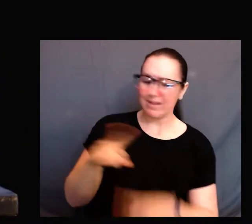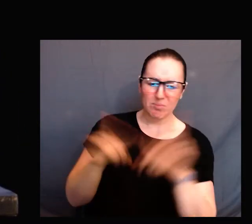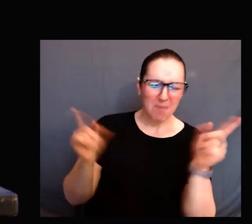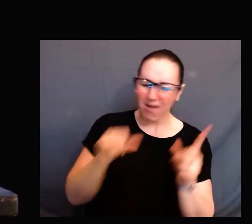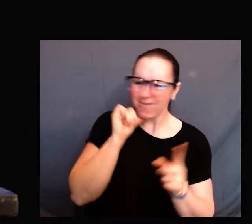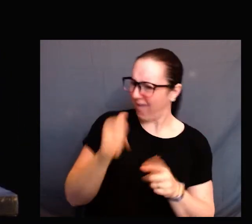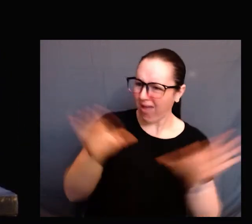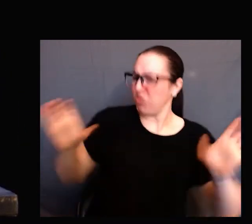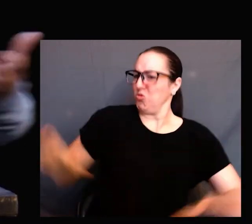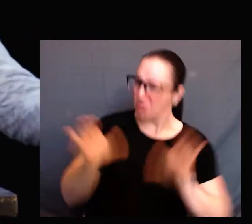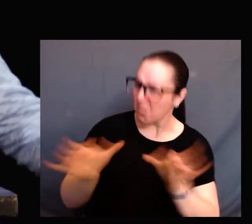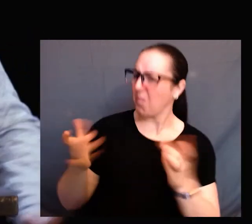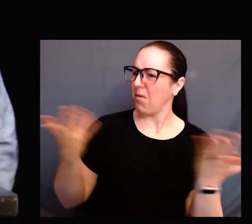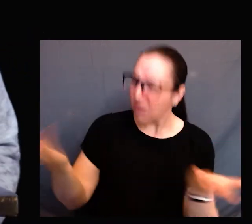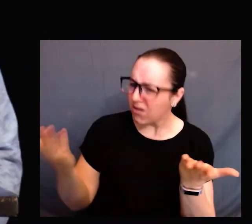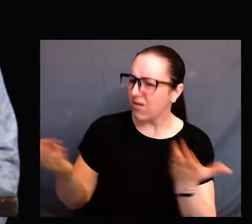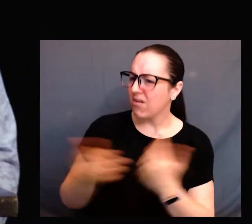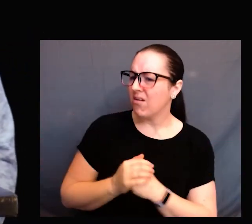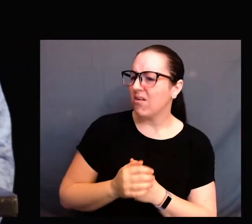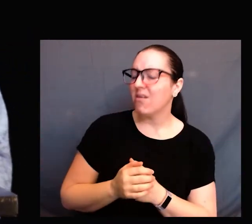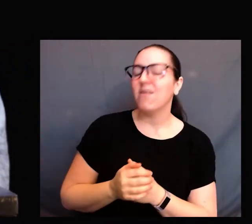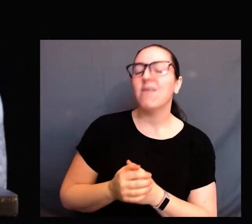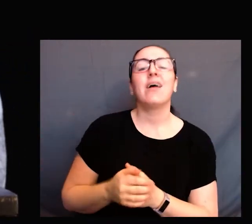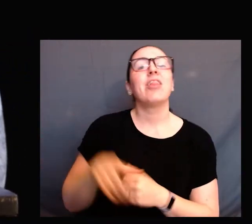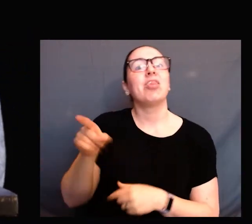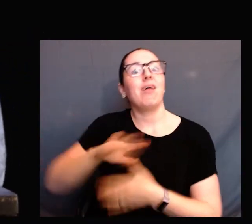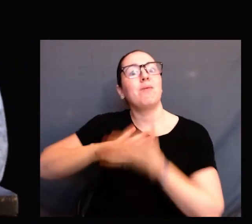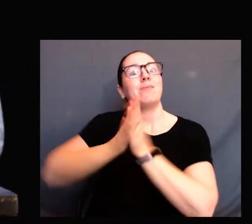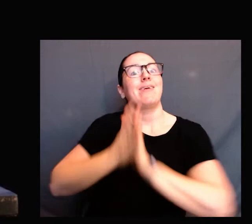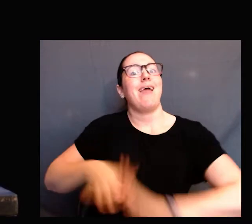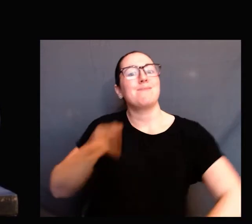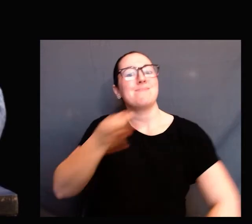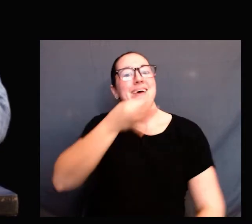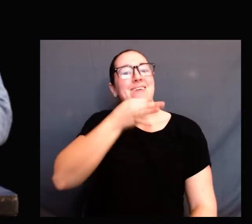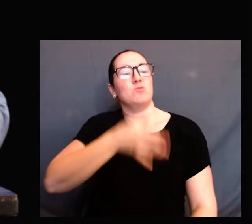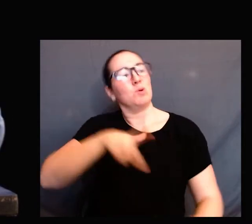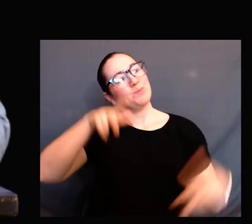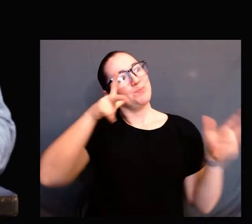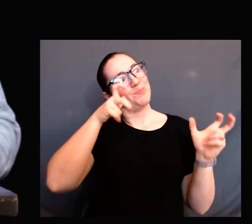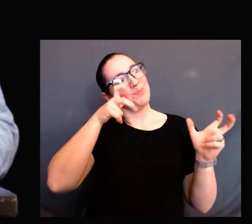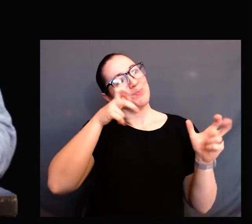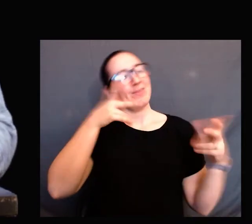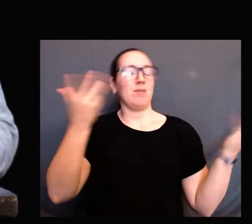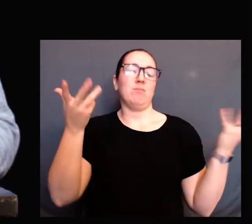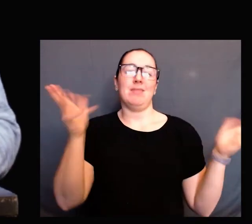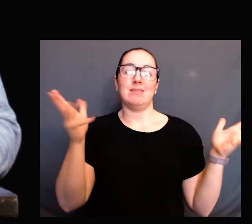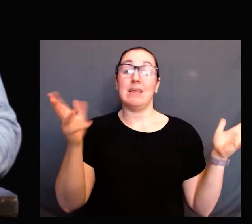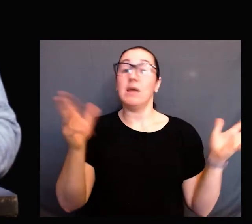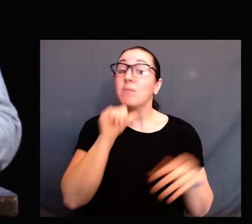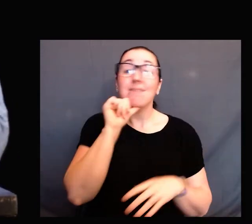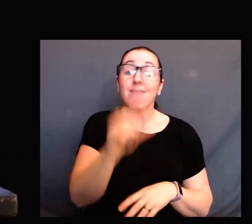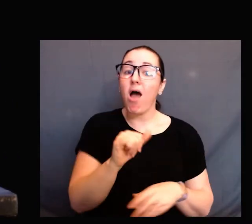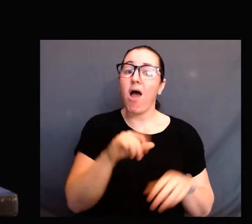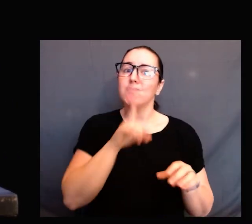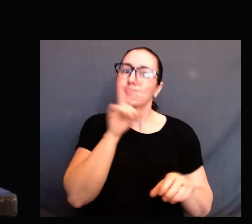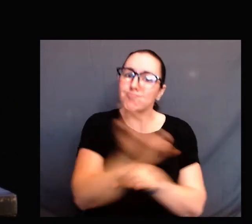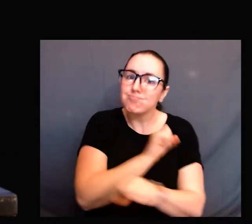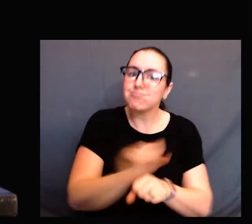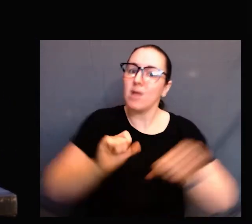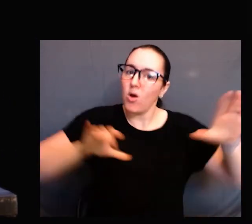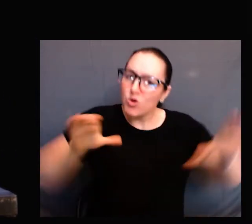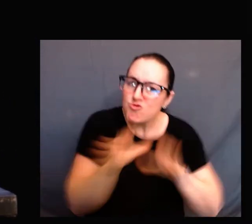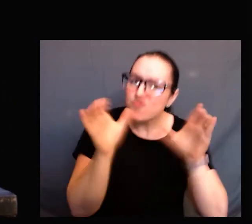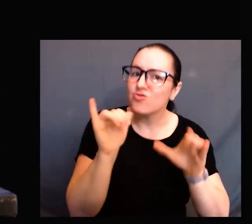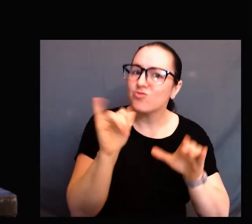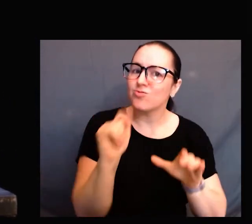what I said, but you didn't put anything into practice. They just became experts in that, of not putting